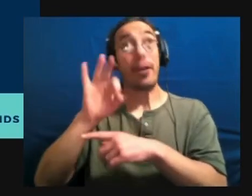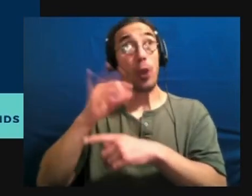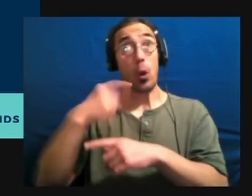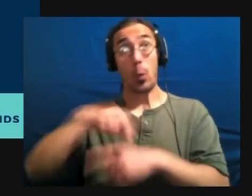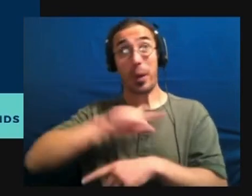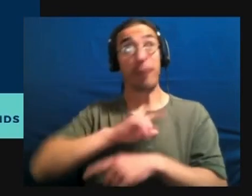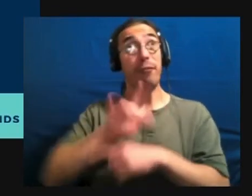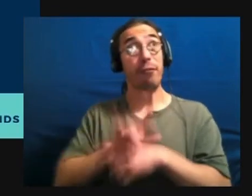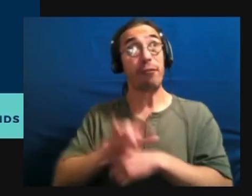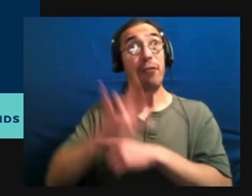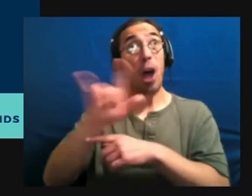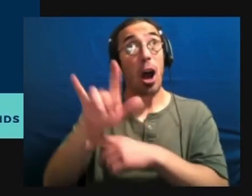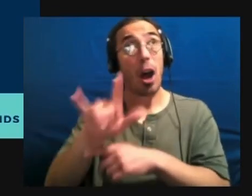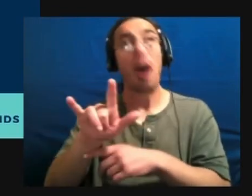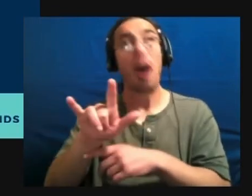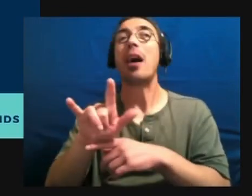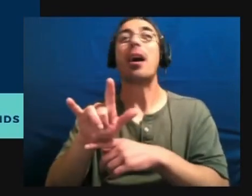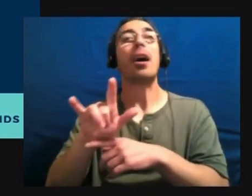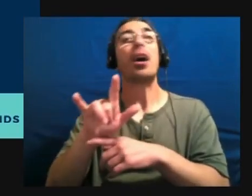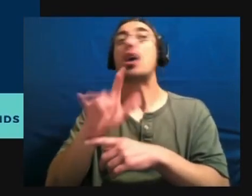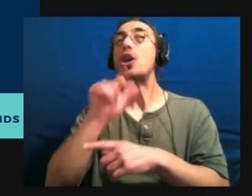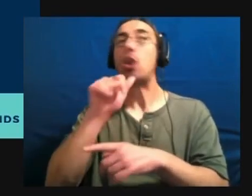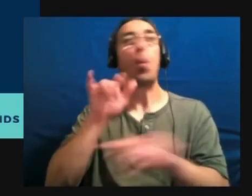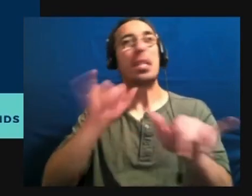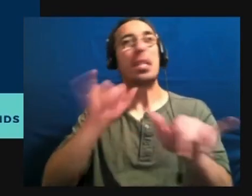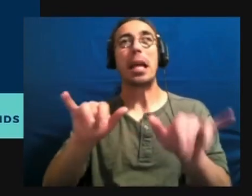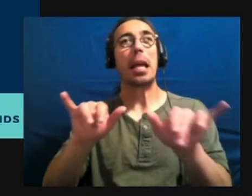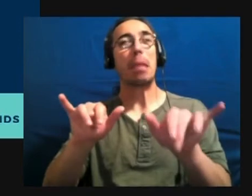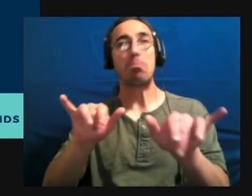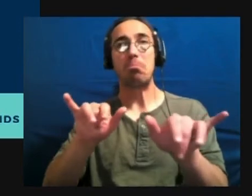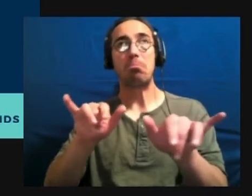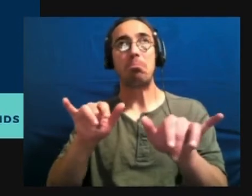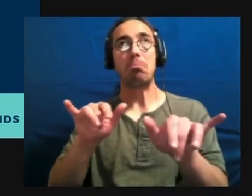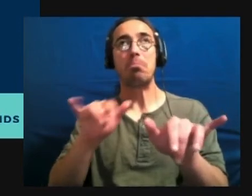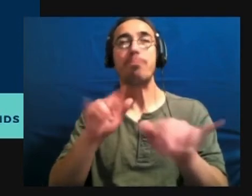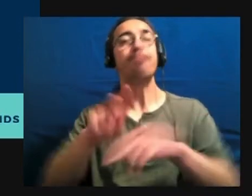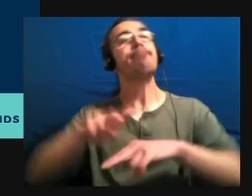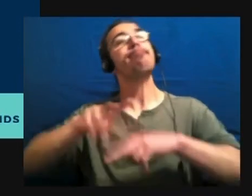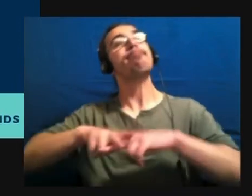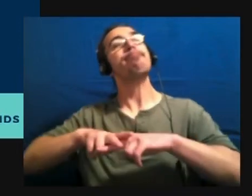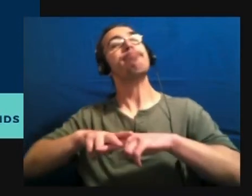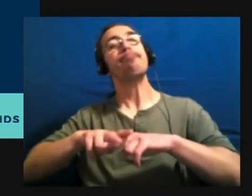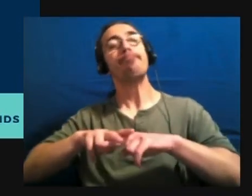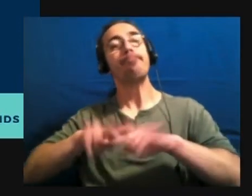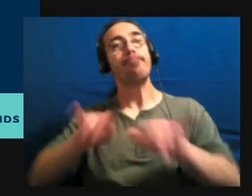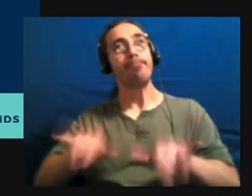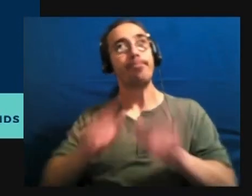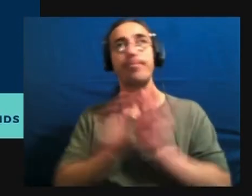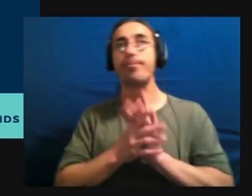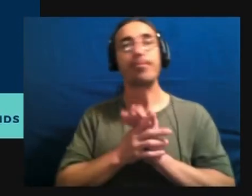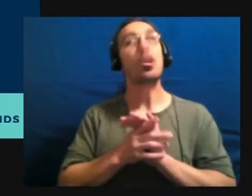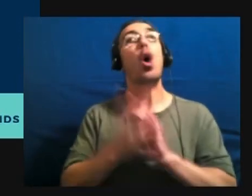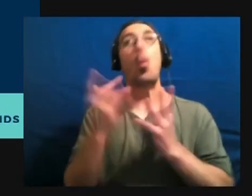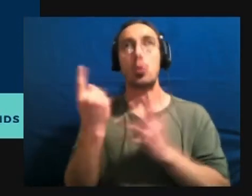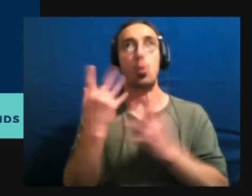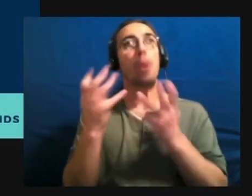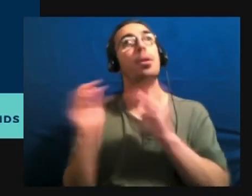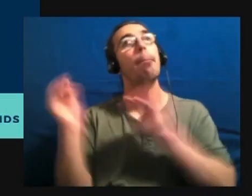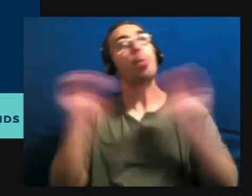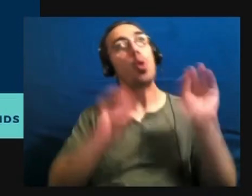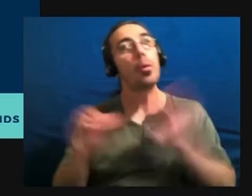She never wanted to be still. So that was, some of our indicators. But you can notice sensory